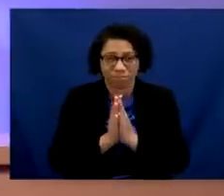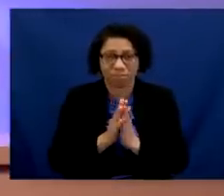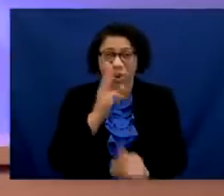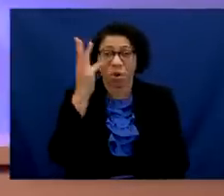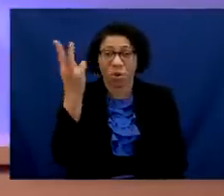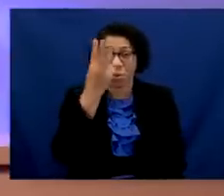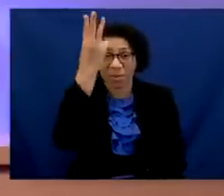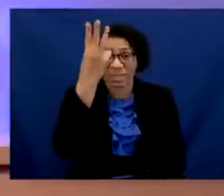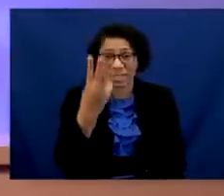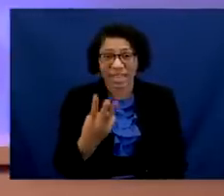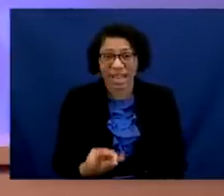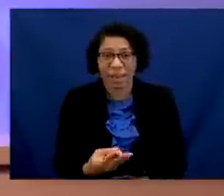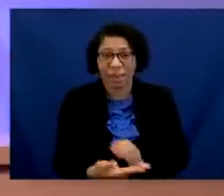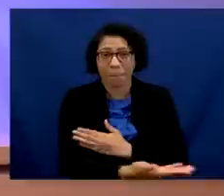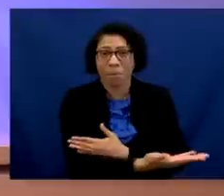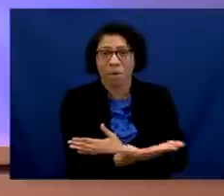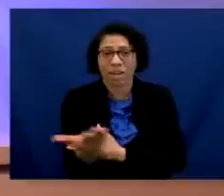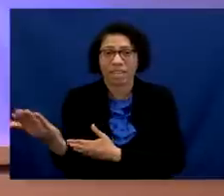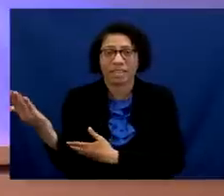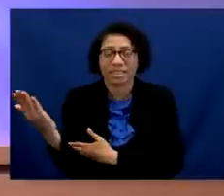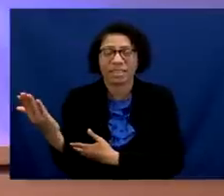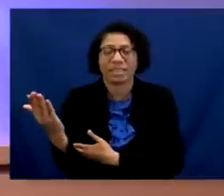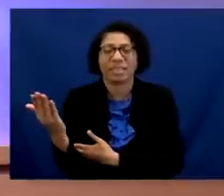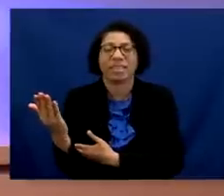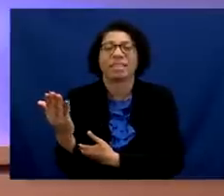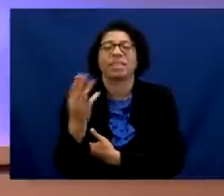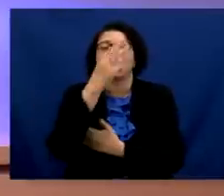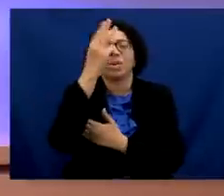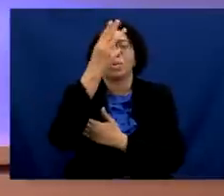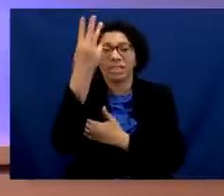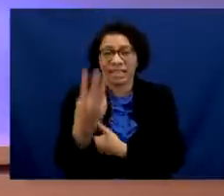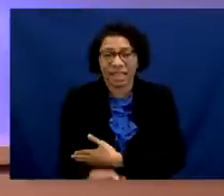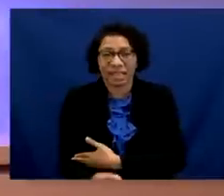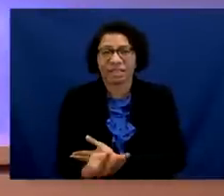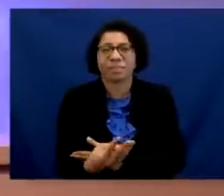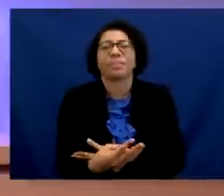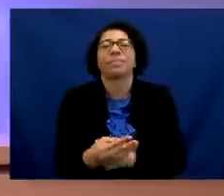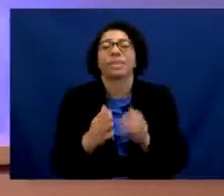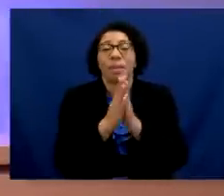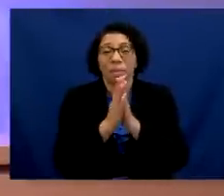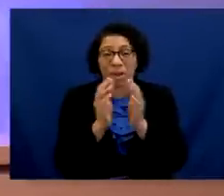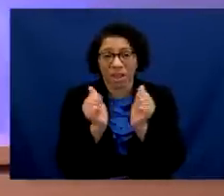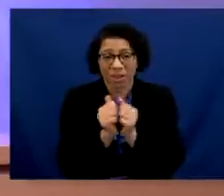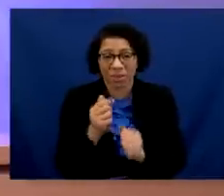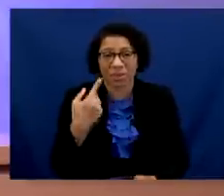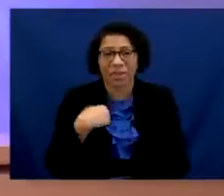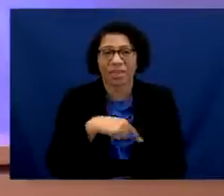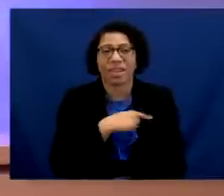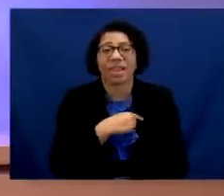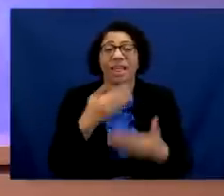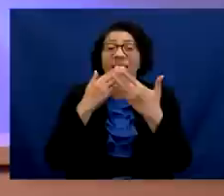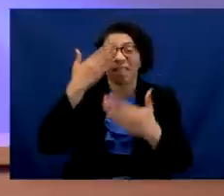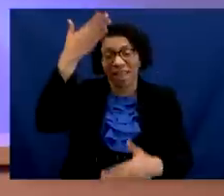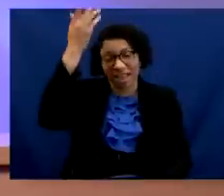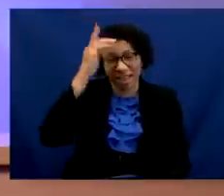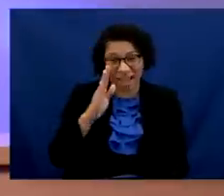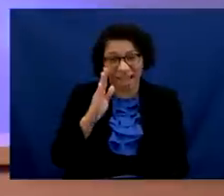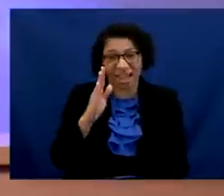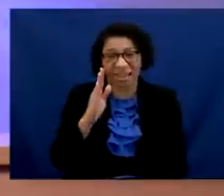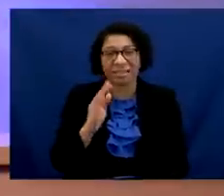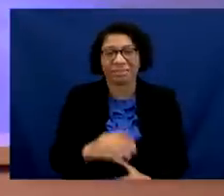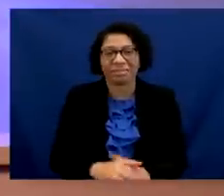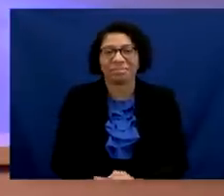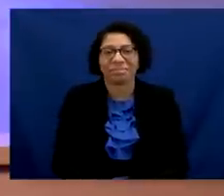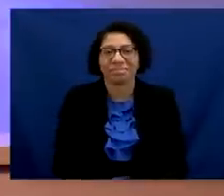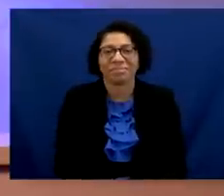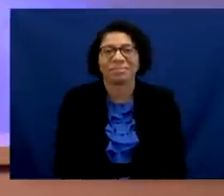us have been a blessing to us by your very presence, even on our telephone conference call. And I thank God for you. I'll say more about that in a moment. But